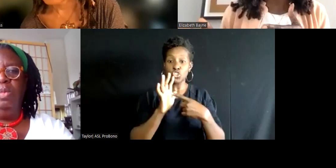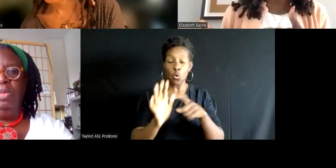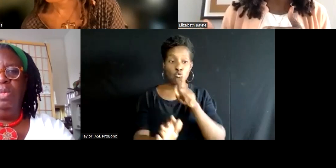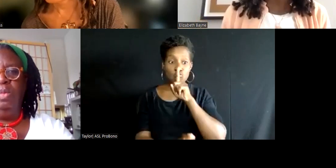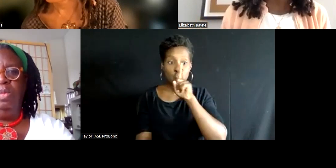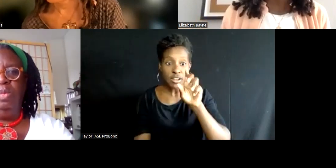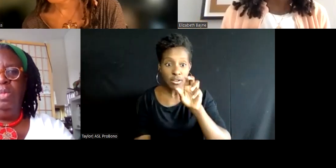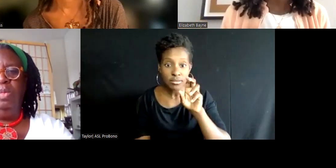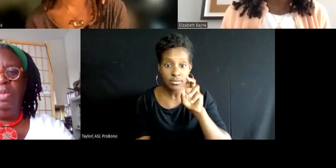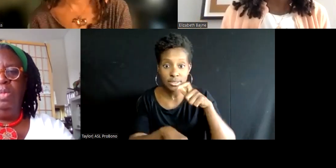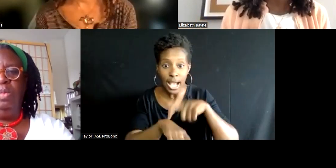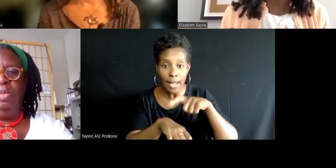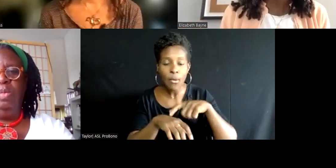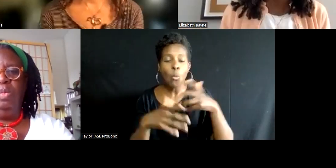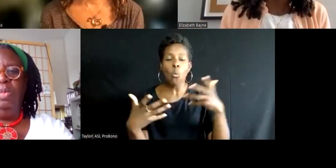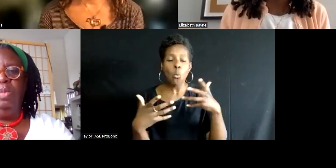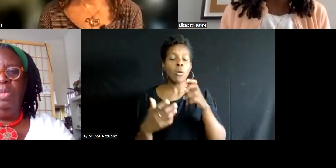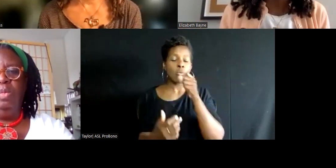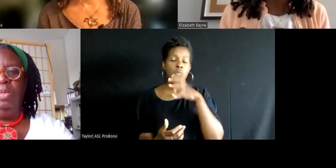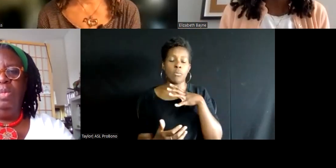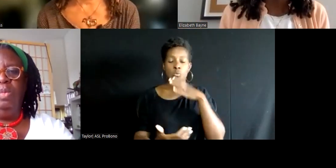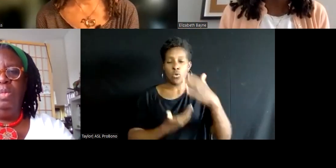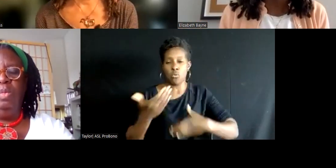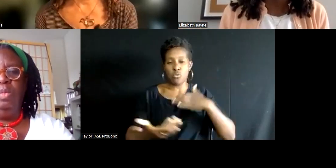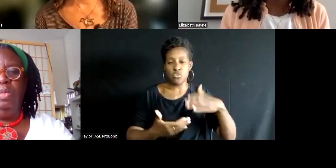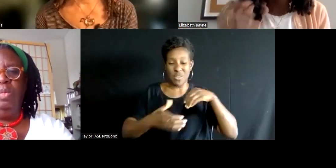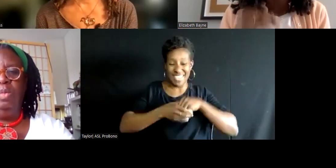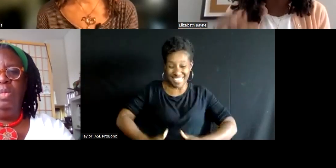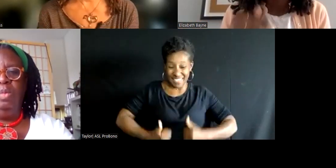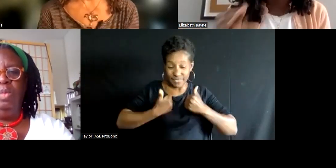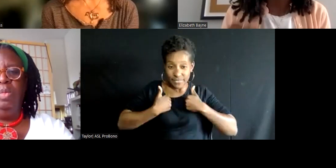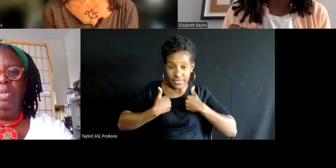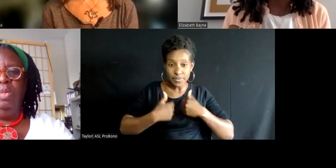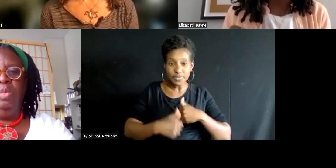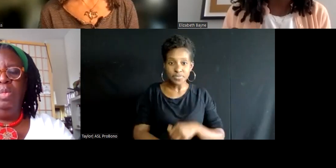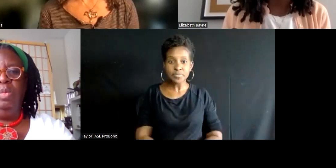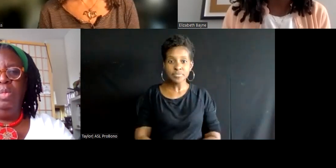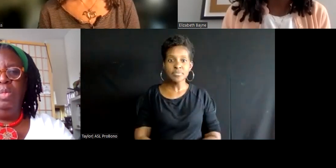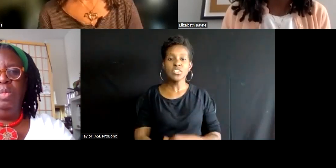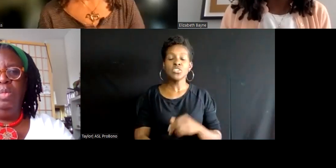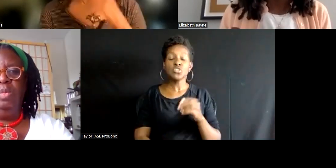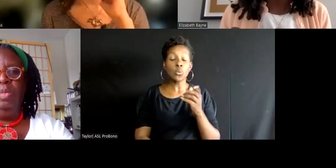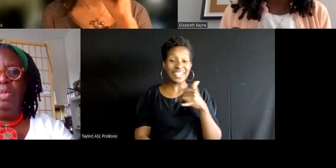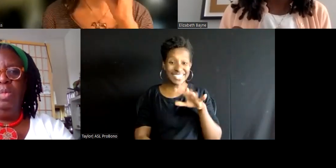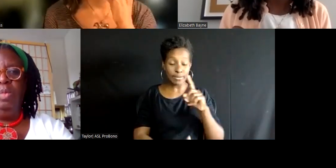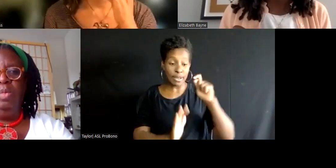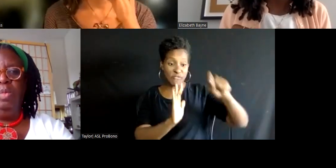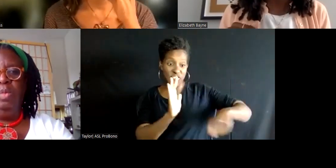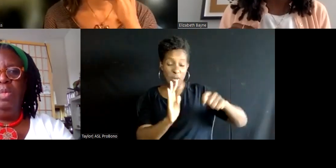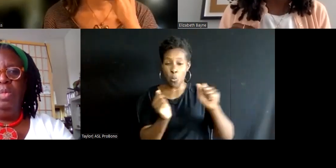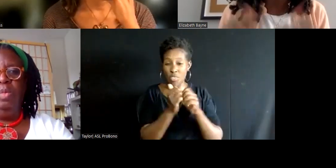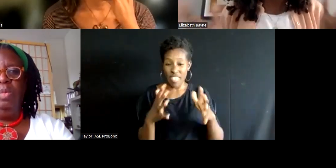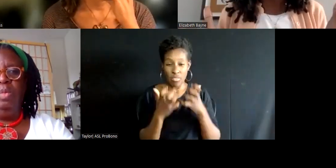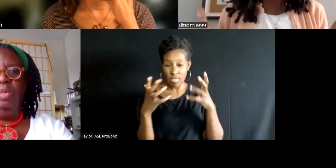women were going through. And what was interesting is I made the film available, like a really early rough cut available. And